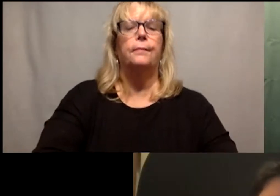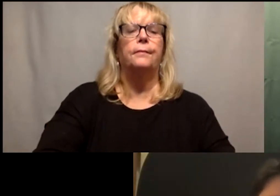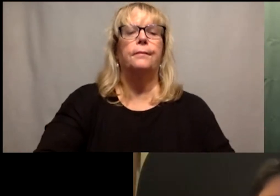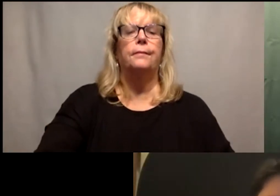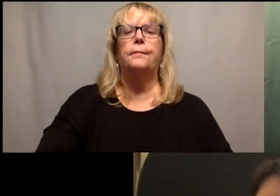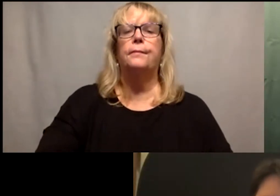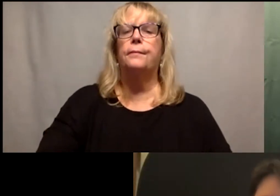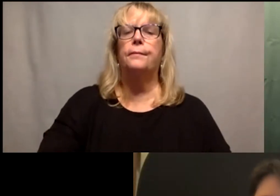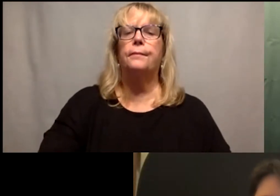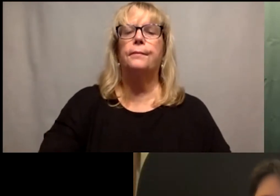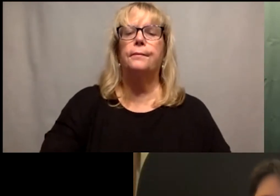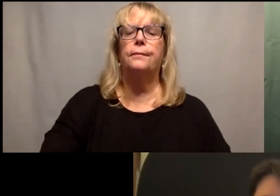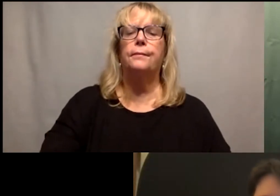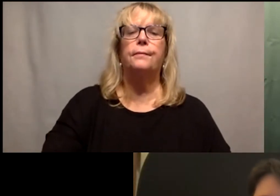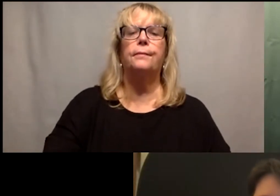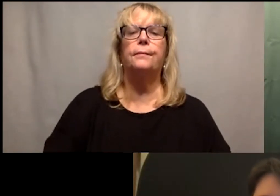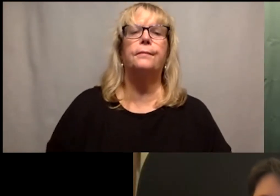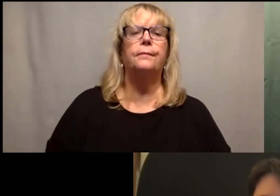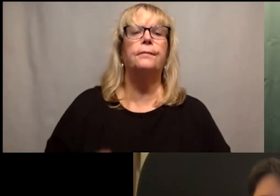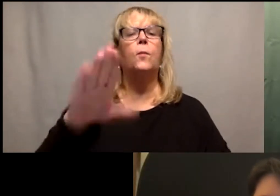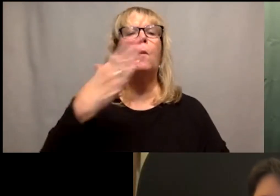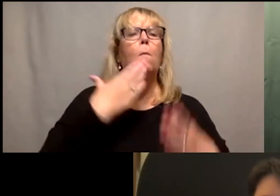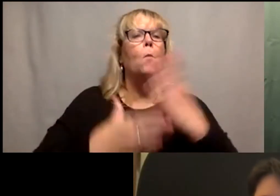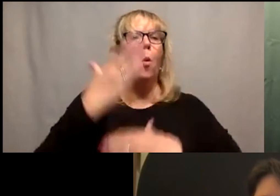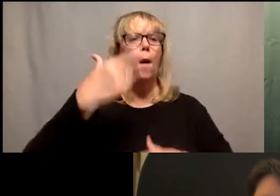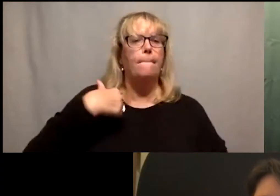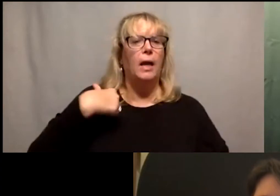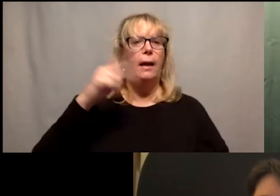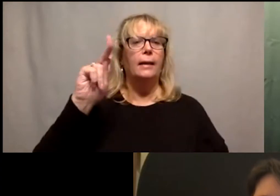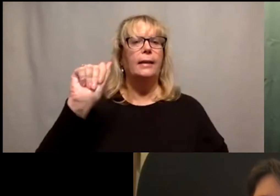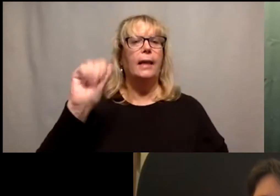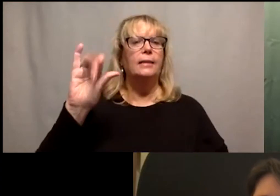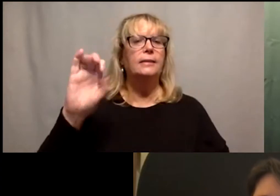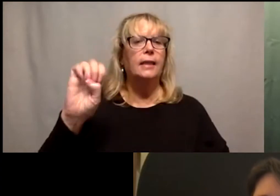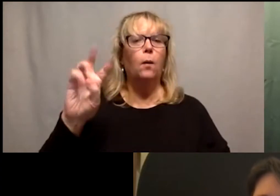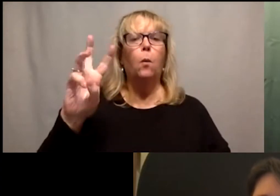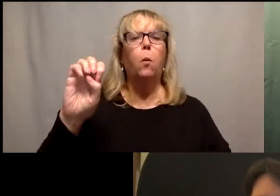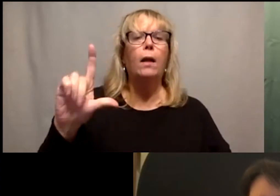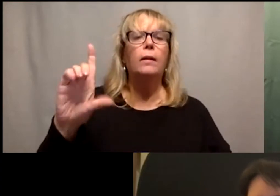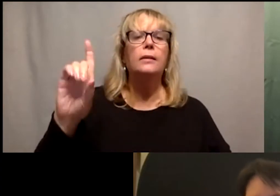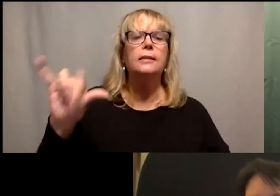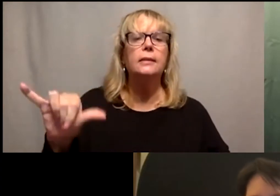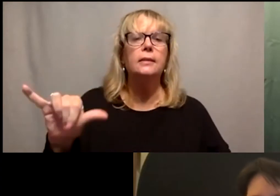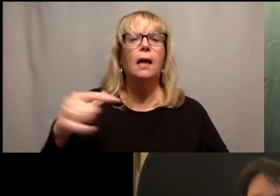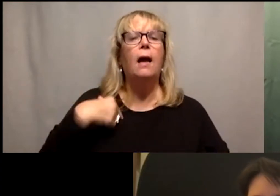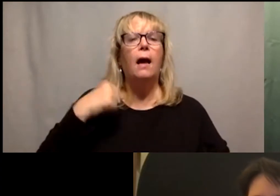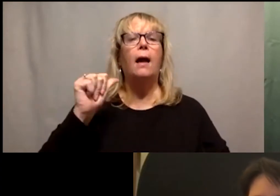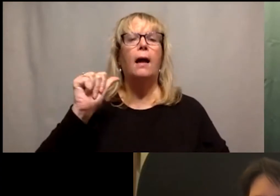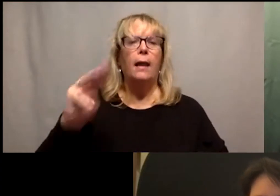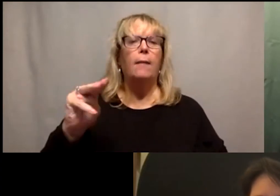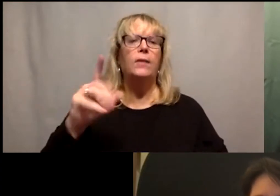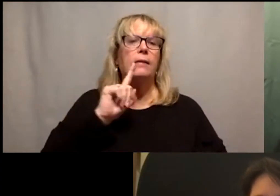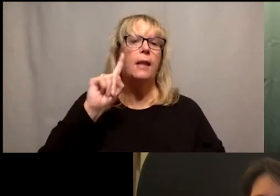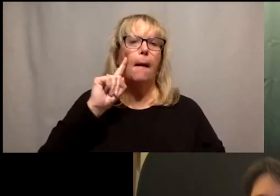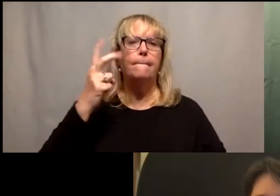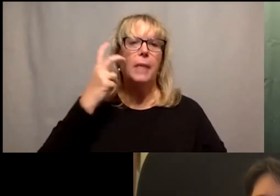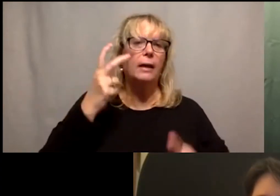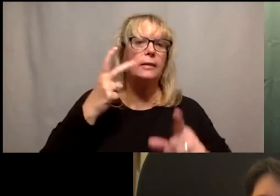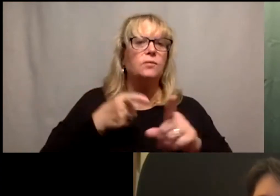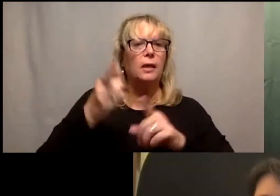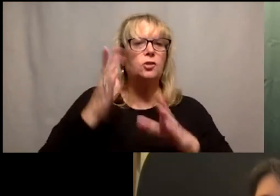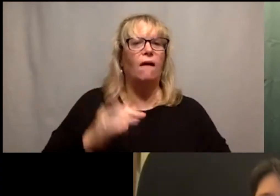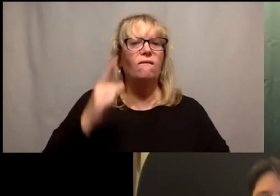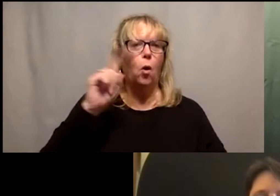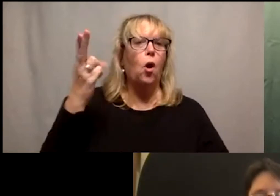Good morning. This is Casey Baldy. I am the deafblind specialist for the Helen Keller National Center,